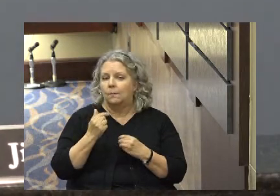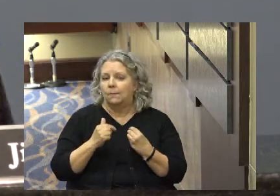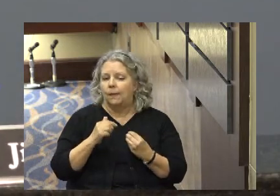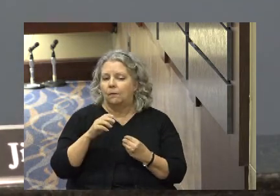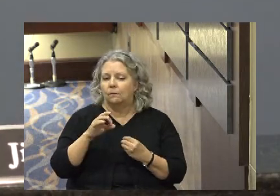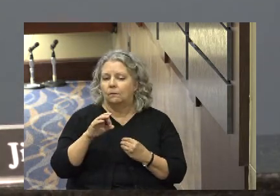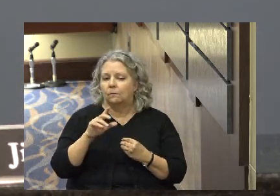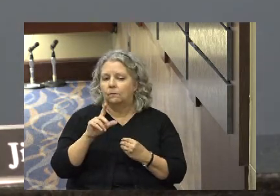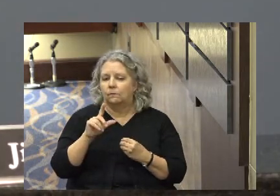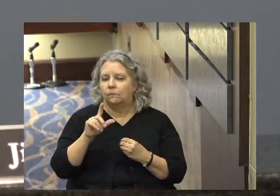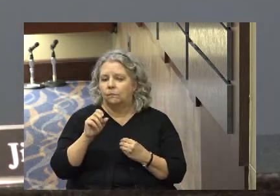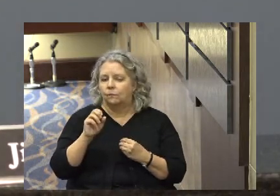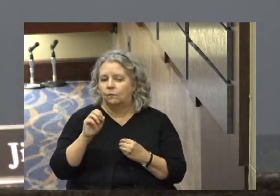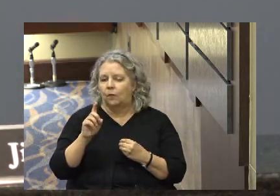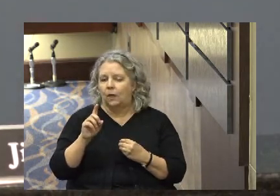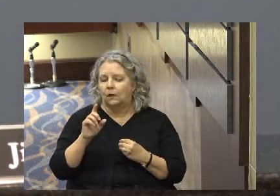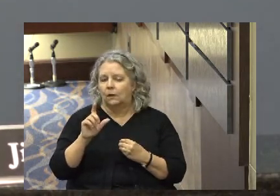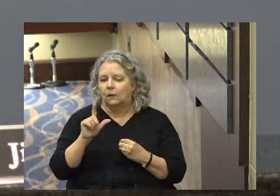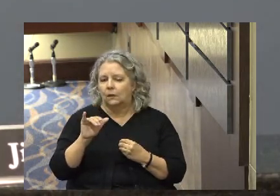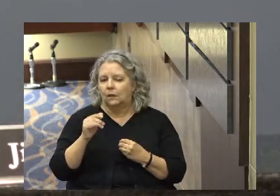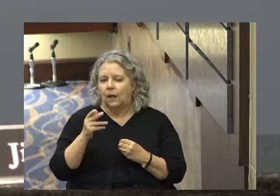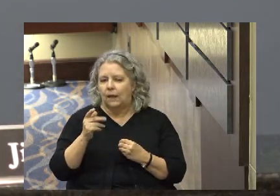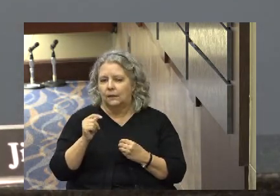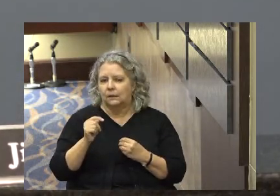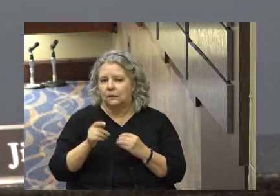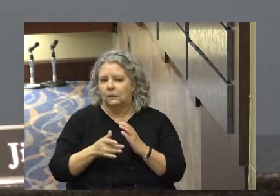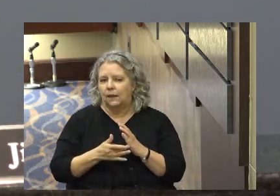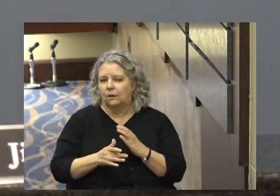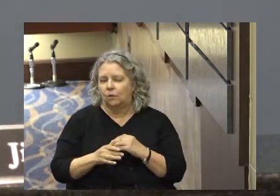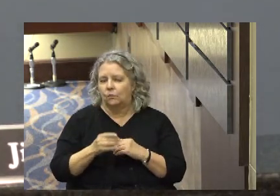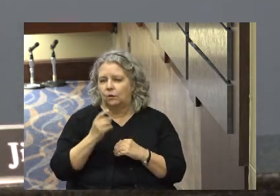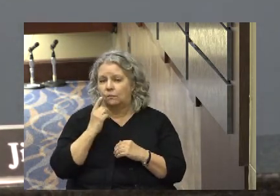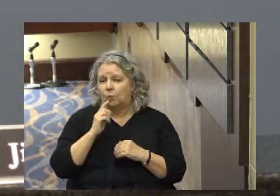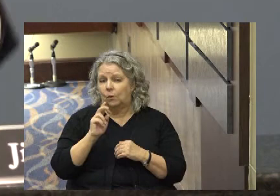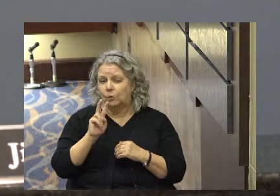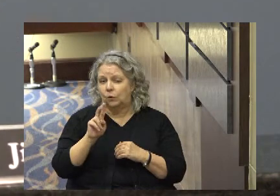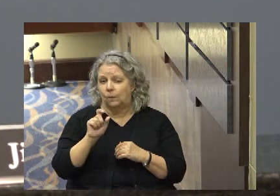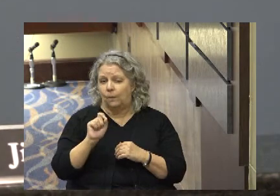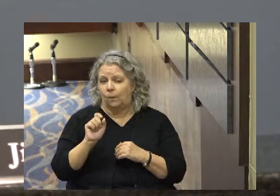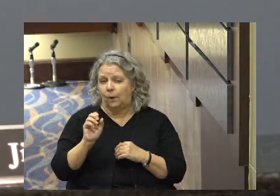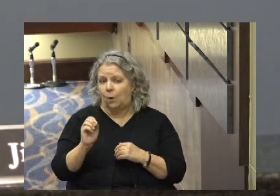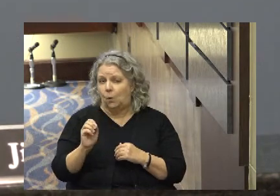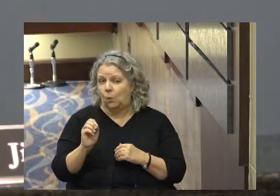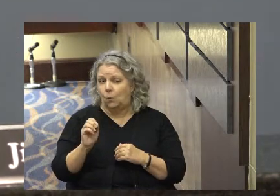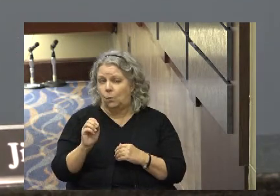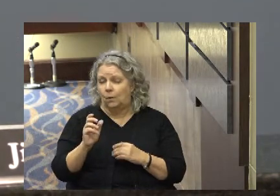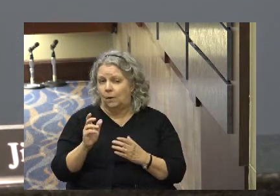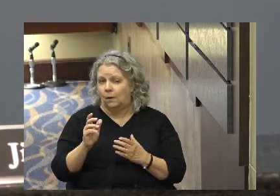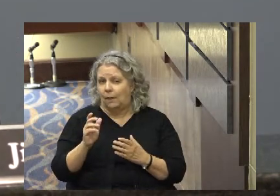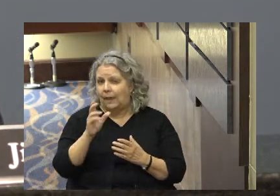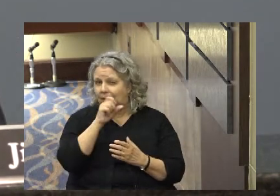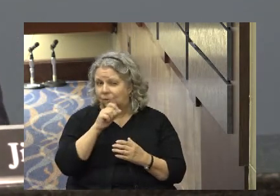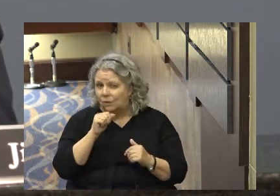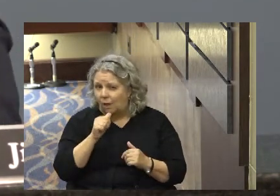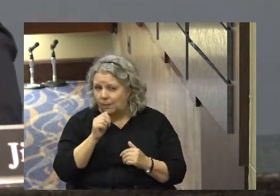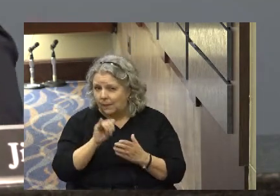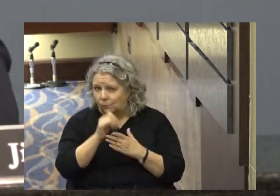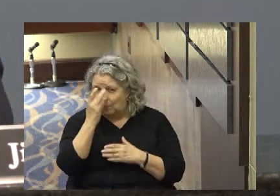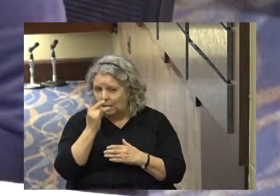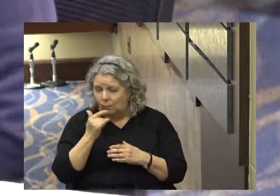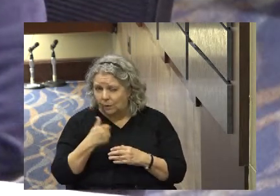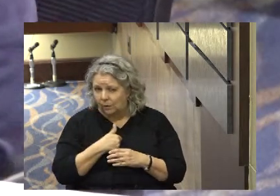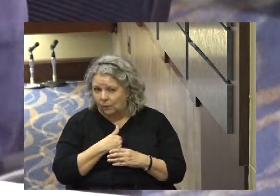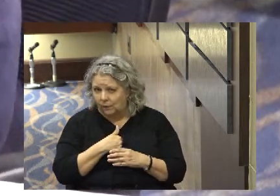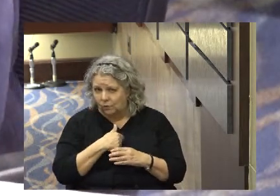in you know, a kind of a 2.0 is out there? I guess we'll find out. That's why we're doing this, right? Right. Okay. And we